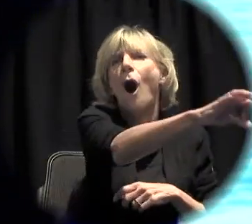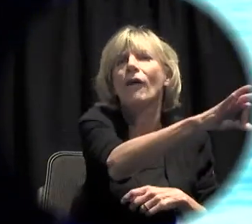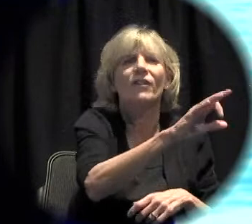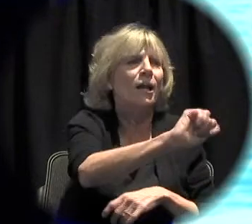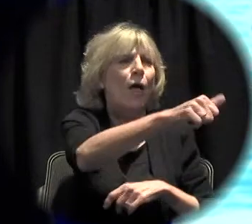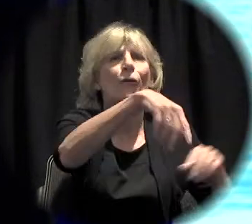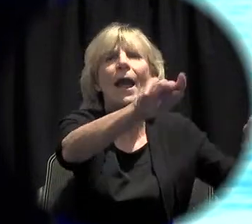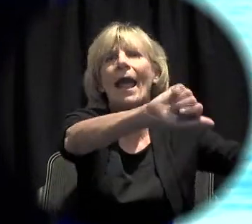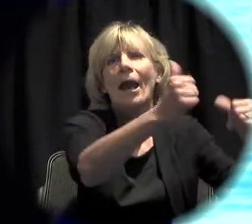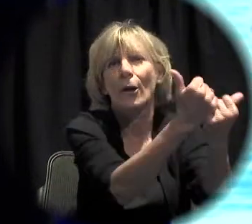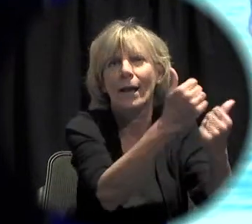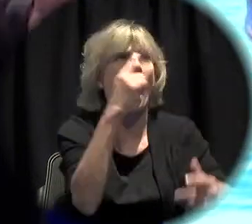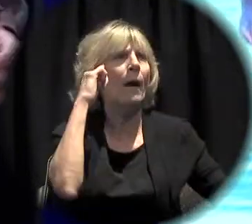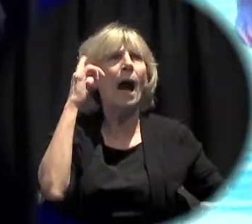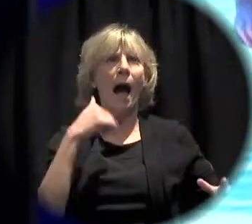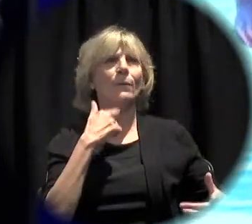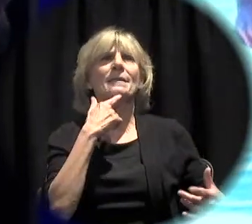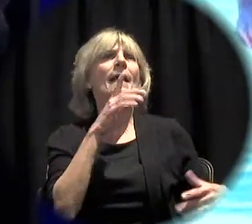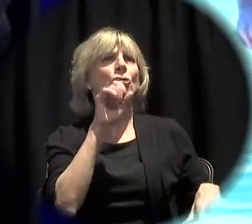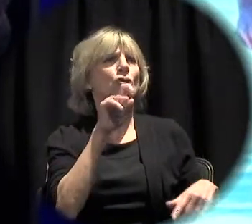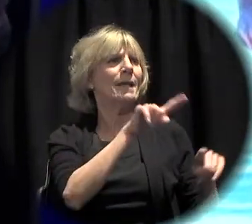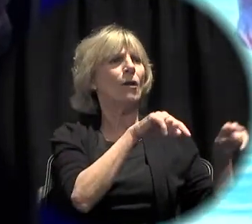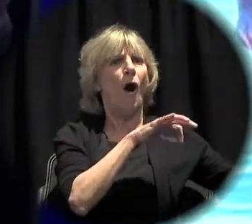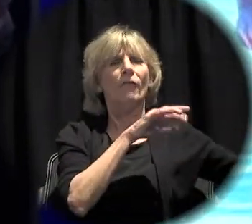just wish I could go back and have a do-over.